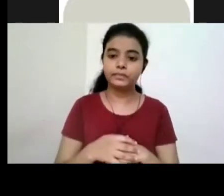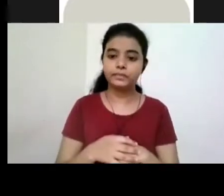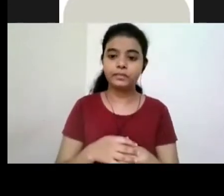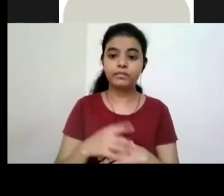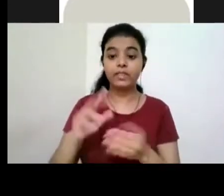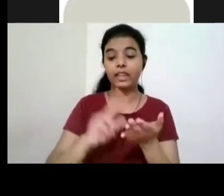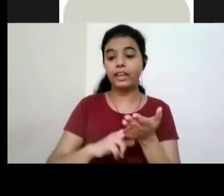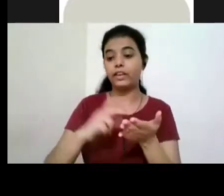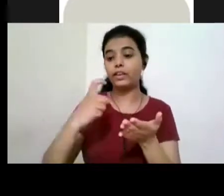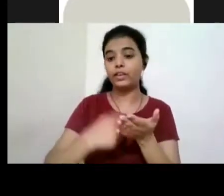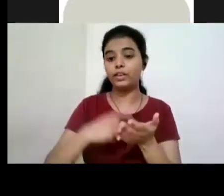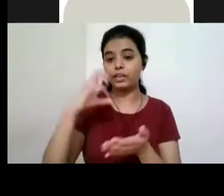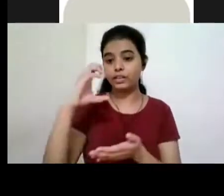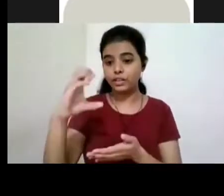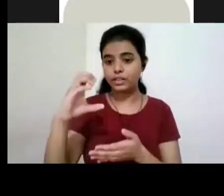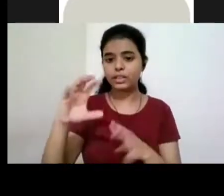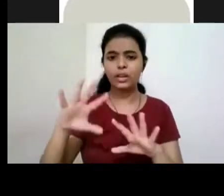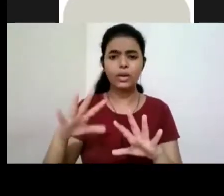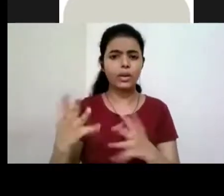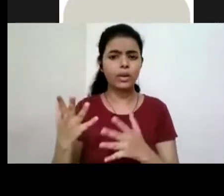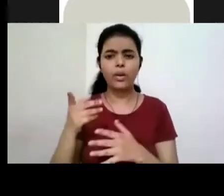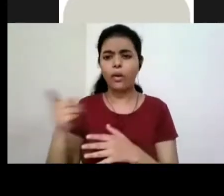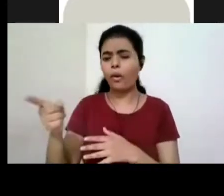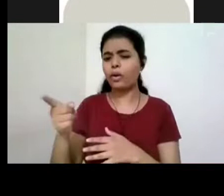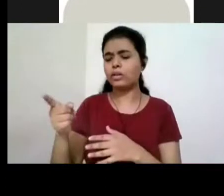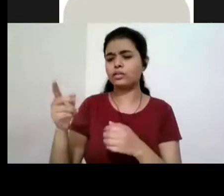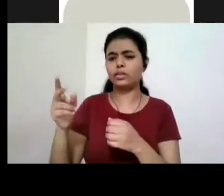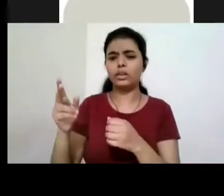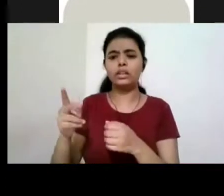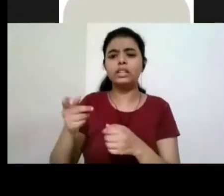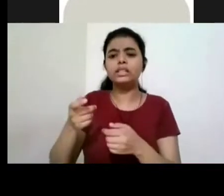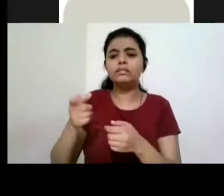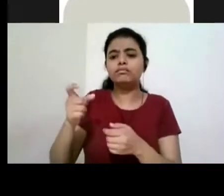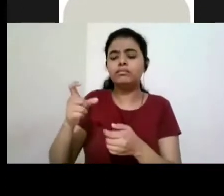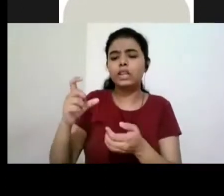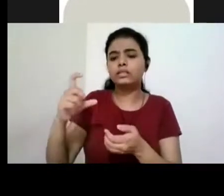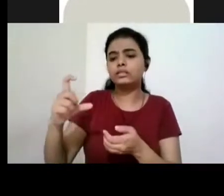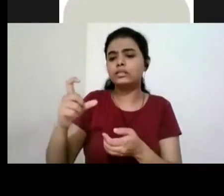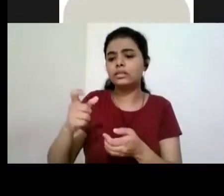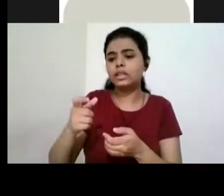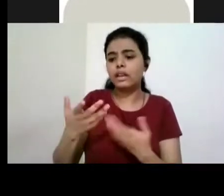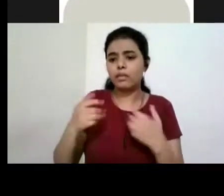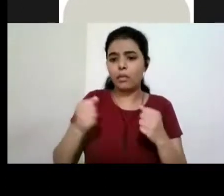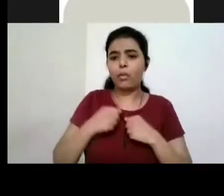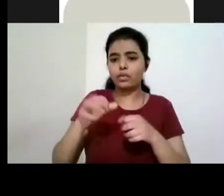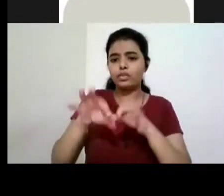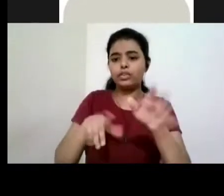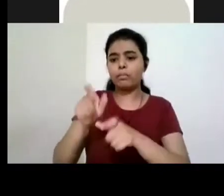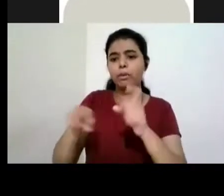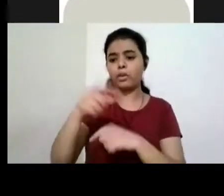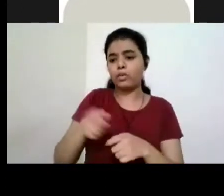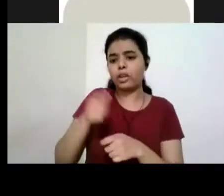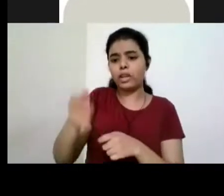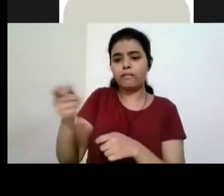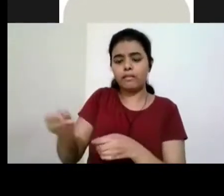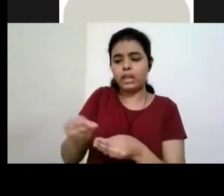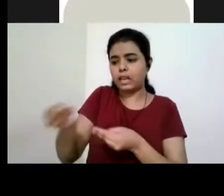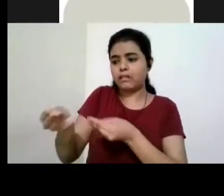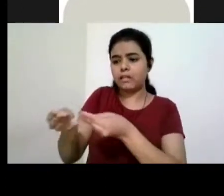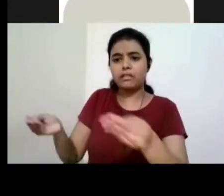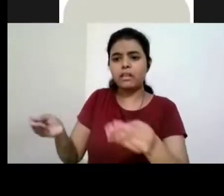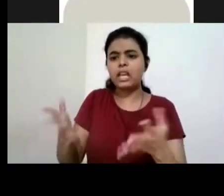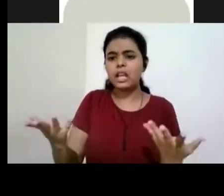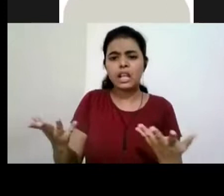NRC and the whole issue of citizenship, or it's like where you are saying is that just because you have gone